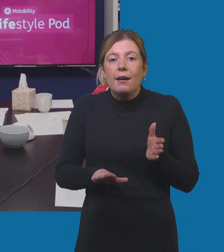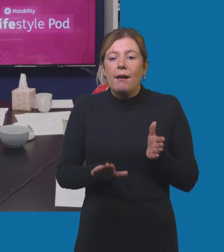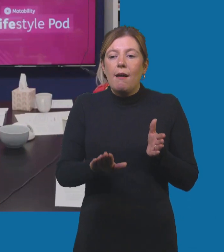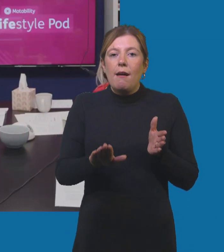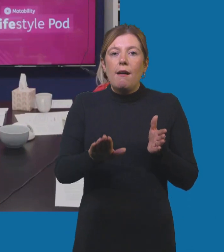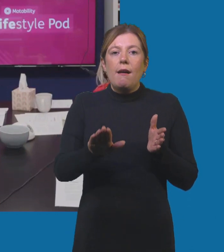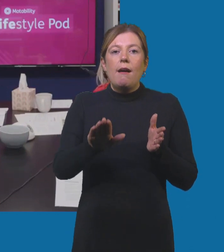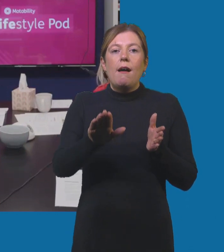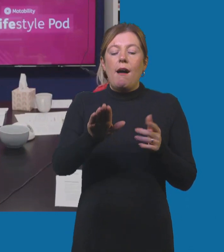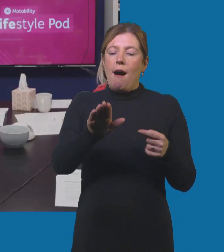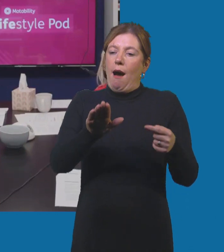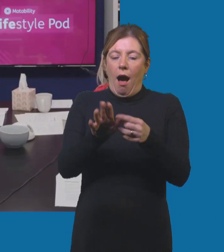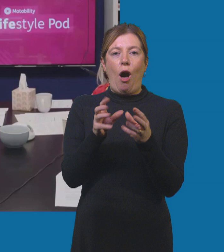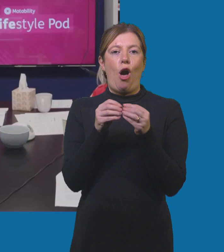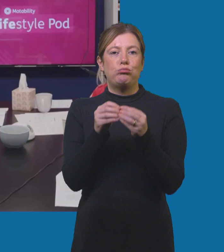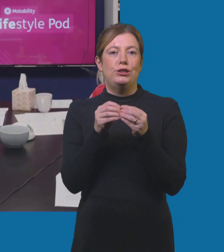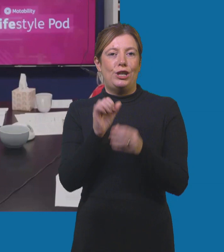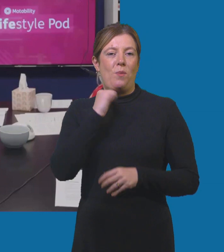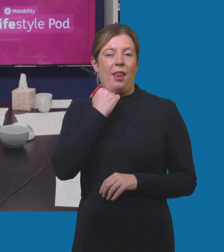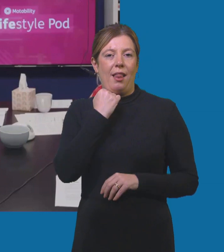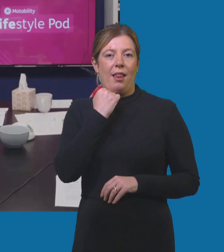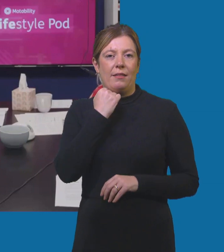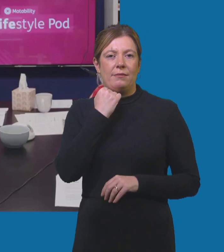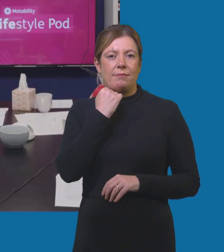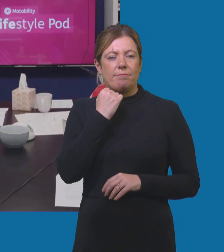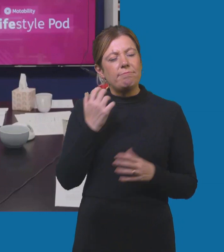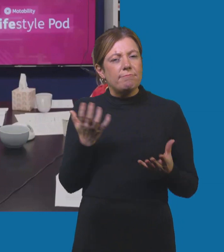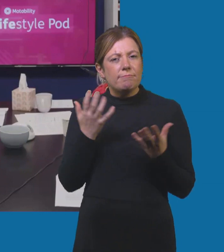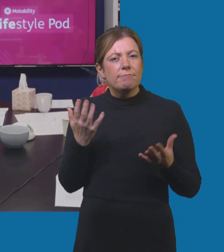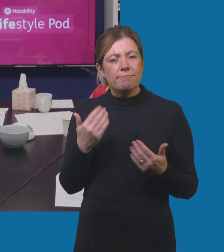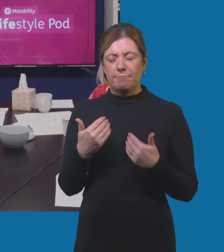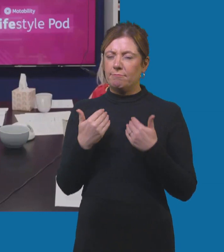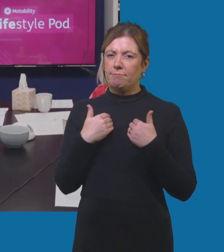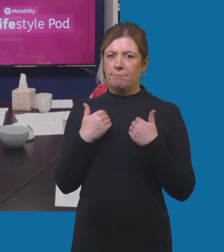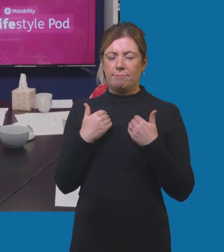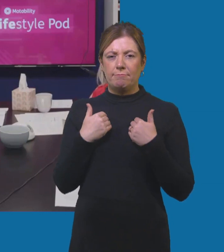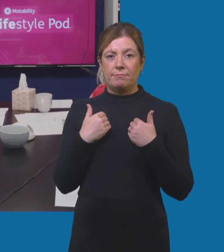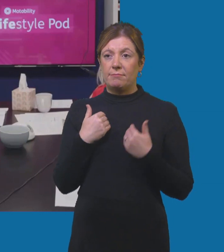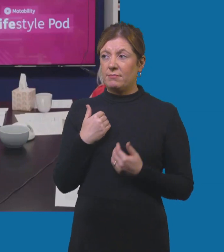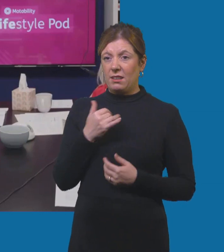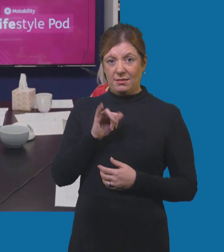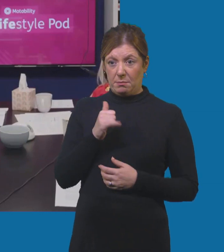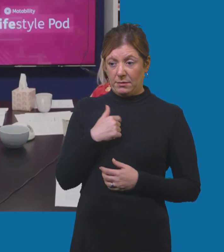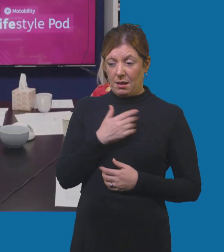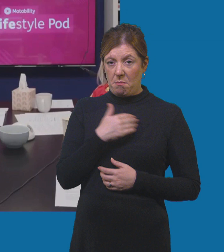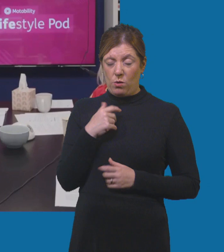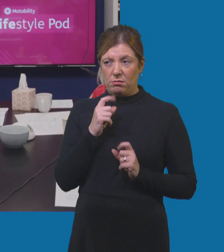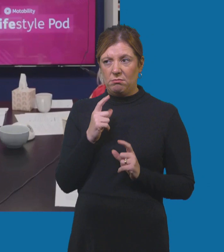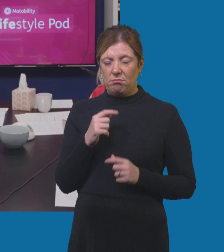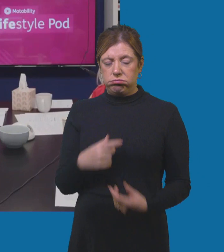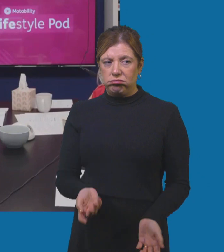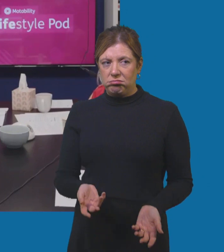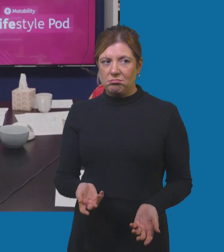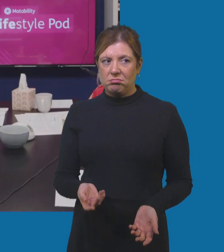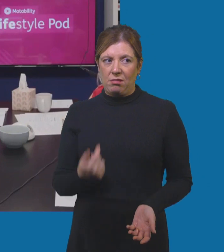it to be able to appreciate the other side of it. So you don't, I do, like I just said, wake up on days and I'm like, ugh, you know what I mean?